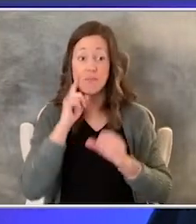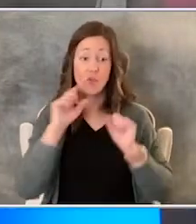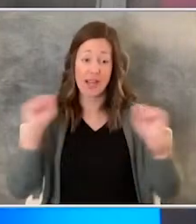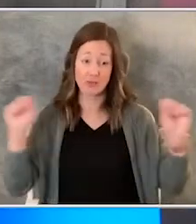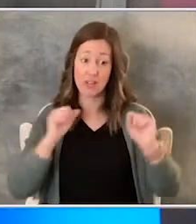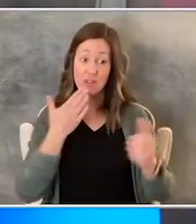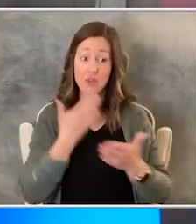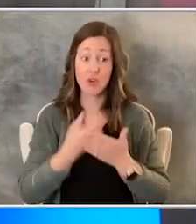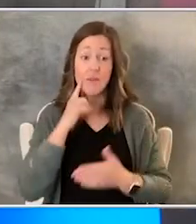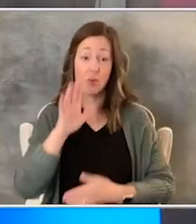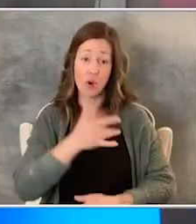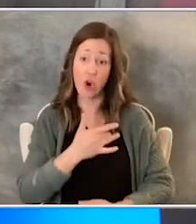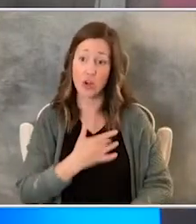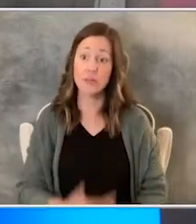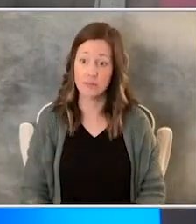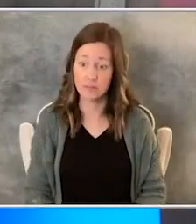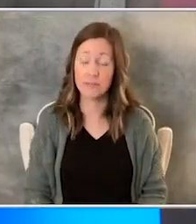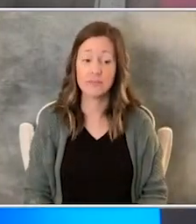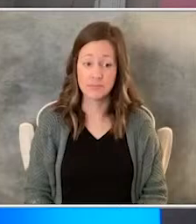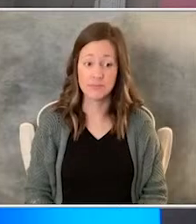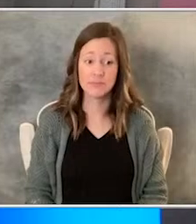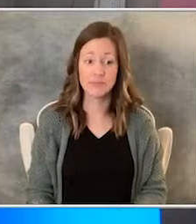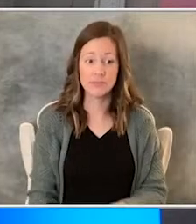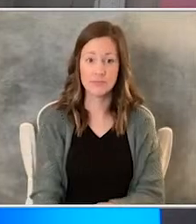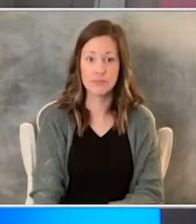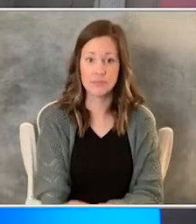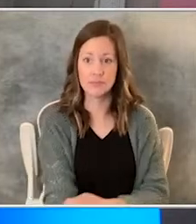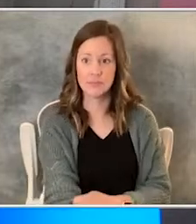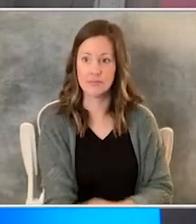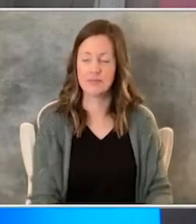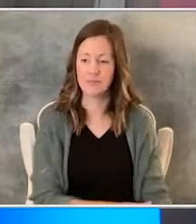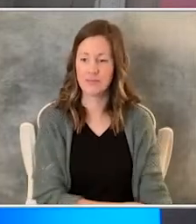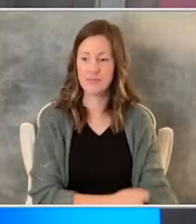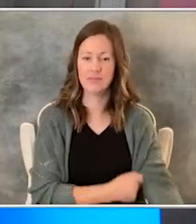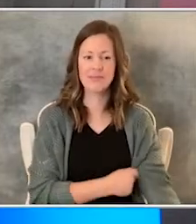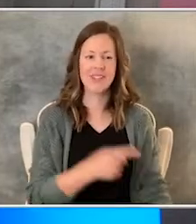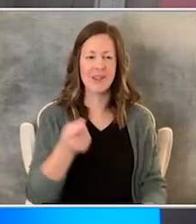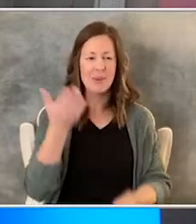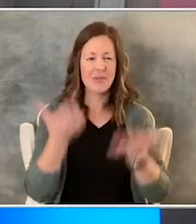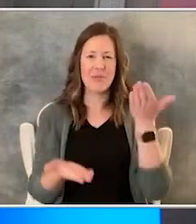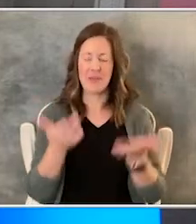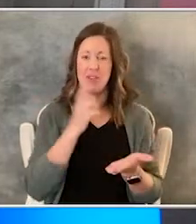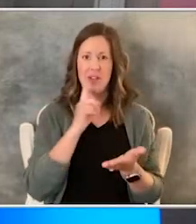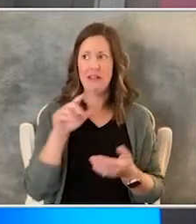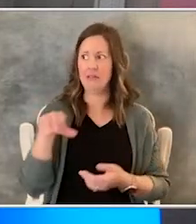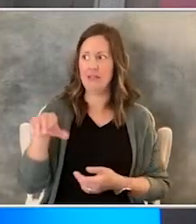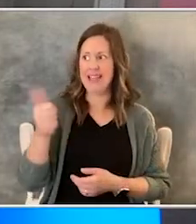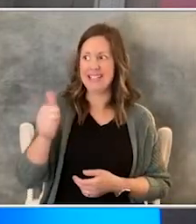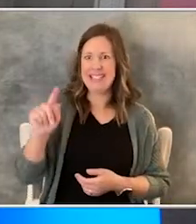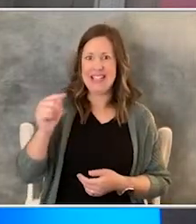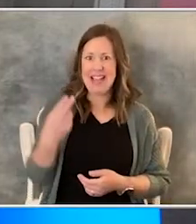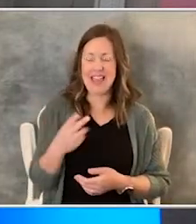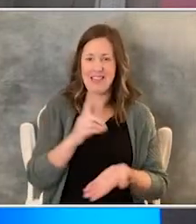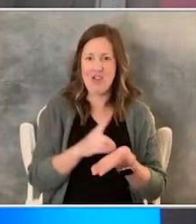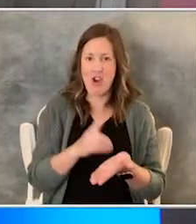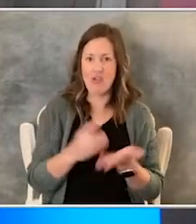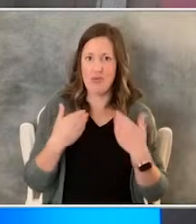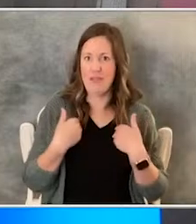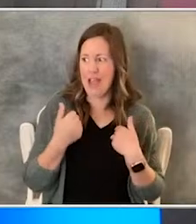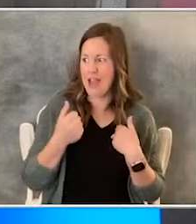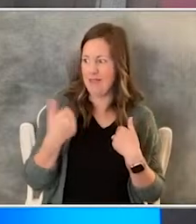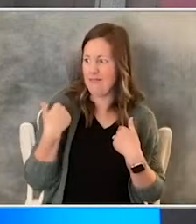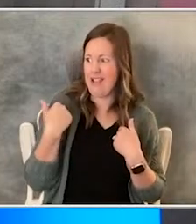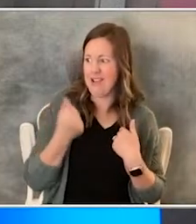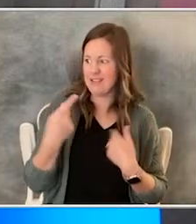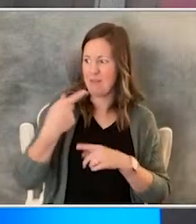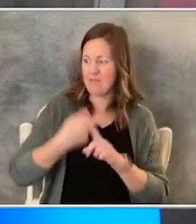the mammary artery sometimes won't take. And so it is probably at least 10% of the